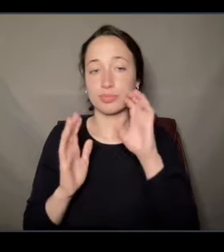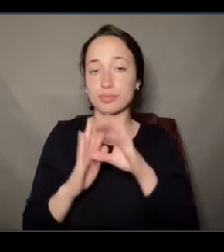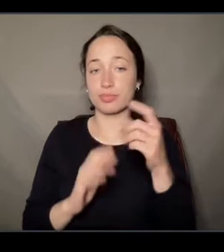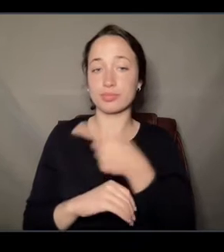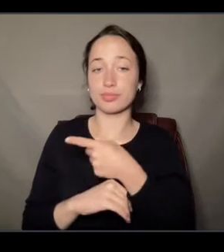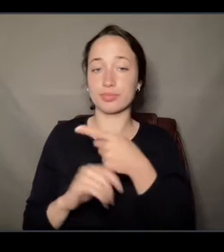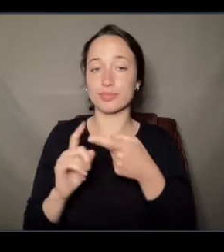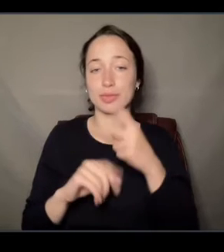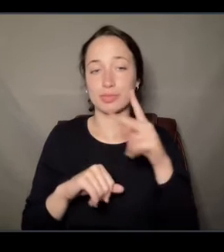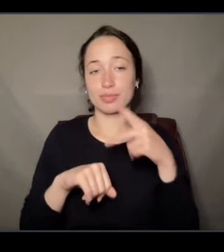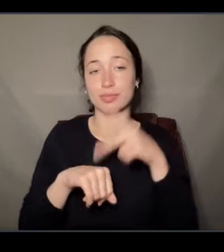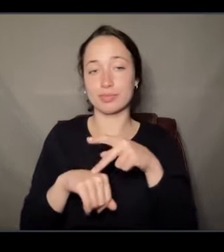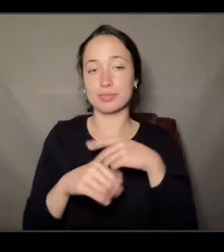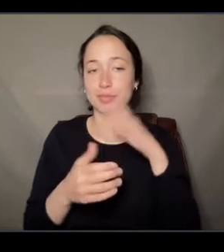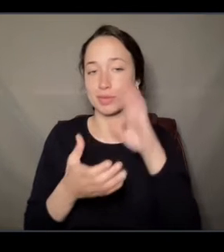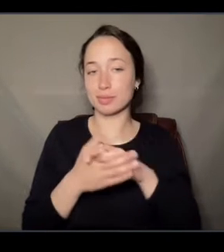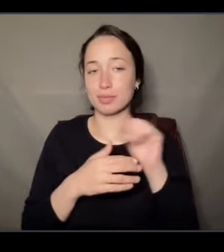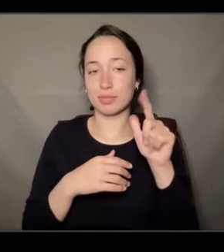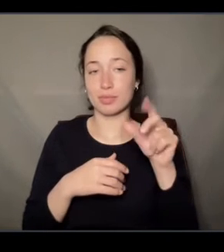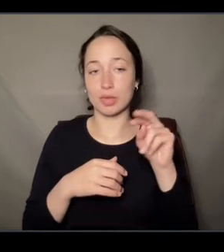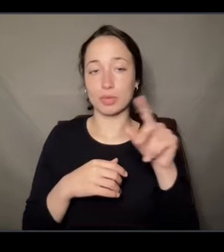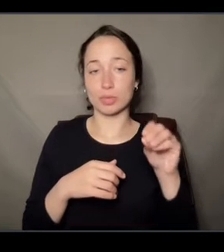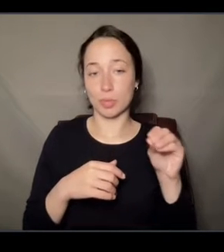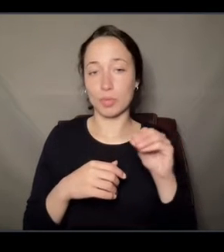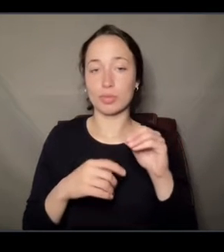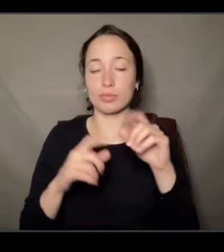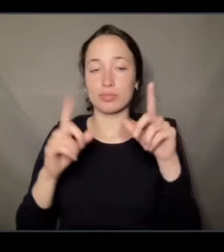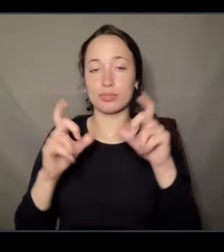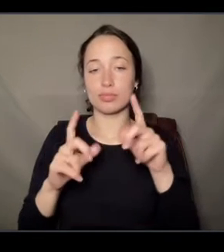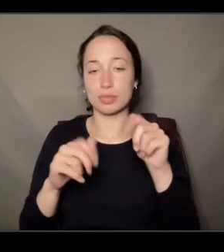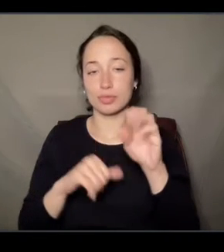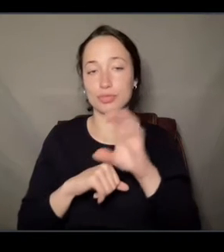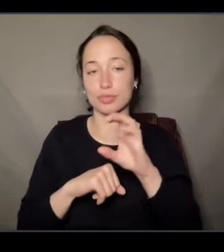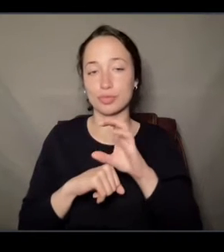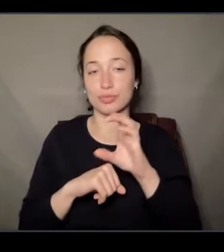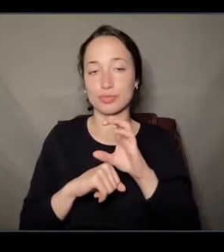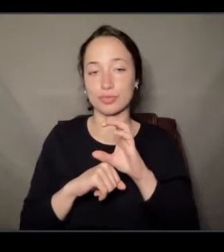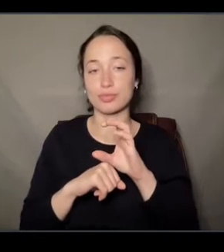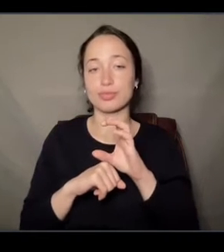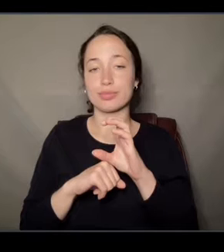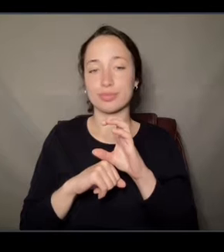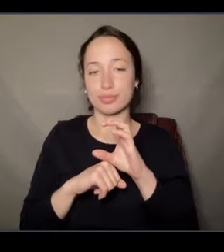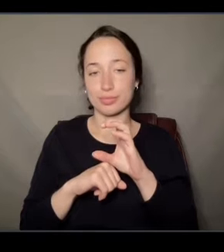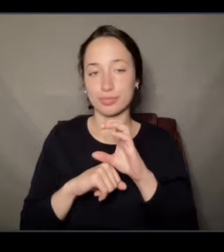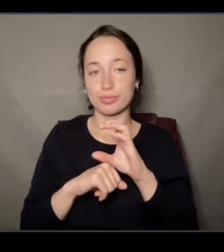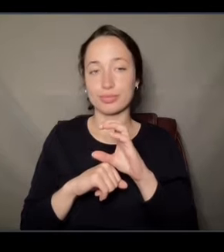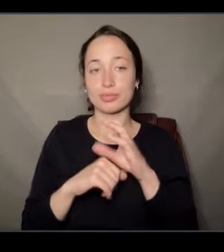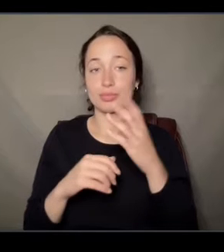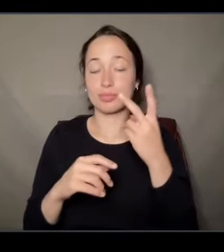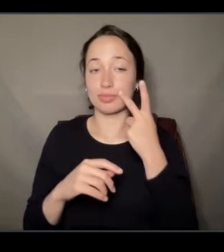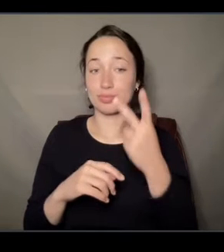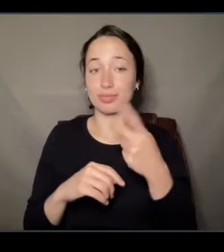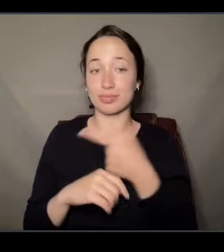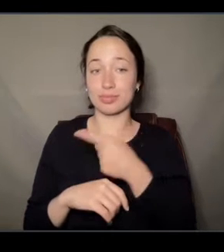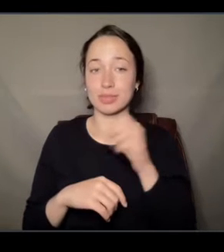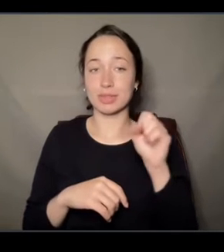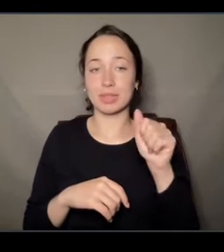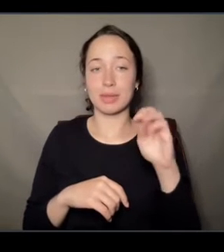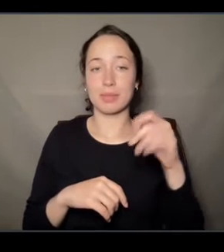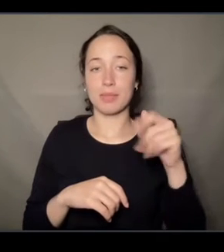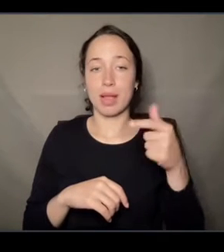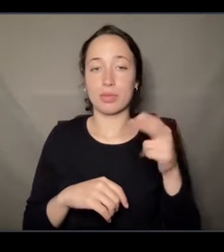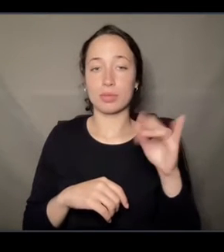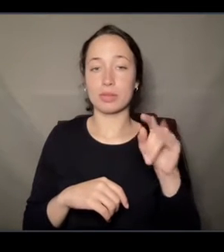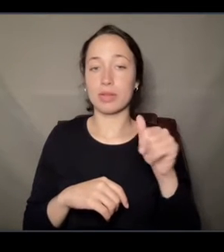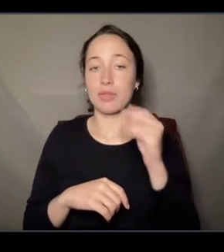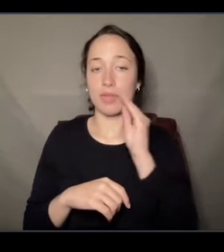And this is a photo from the Philippines that my husband Alonzo Nichols took at a church, and the garland you see is sampaguita